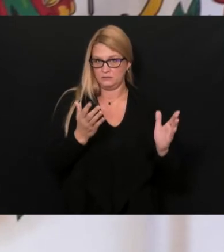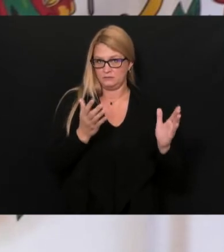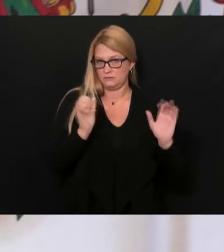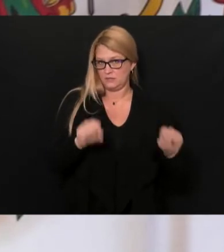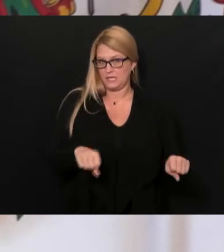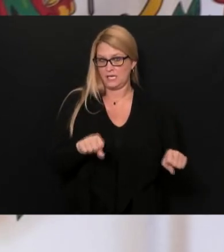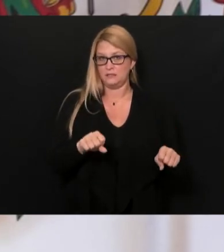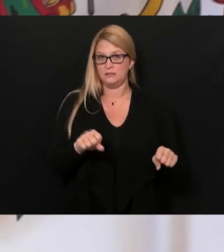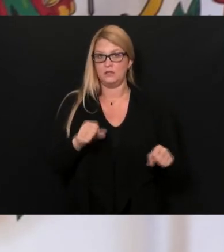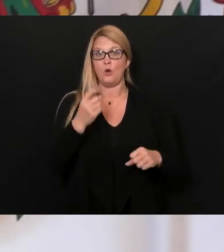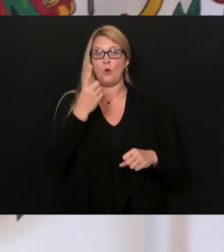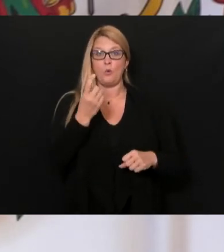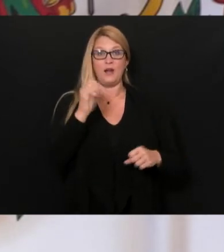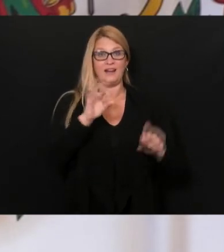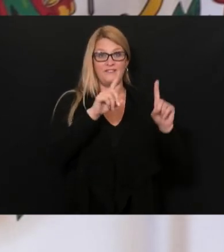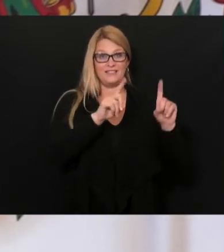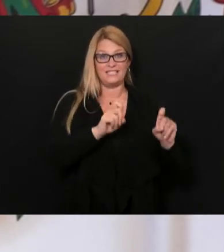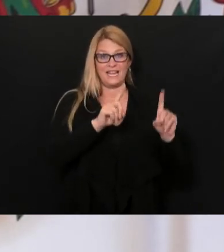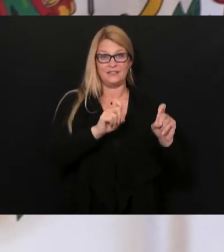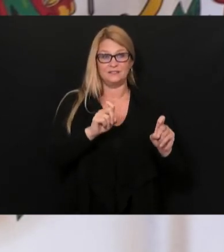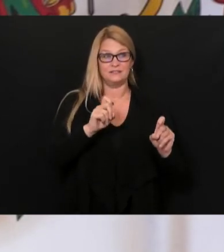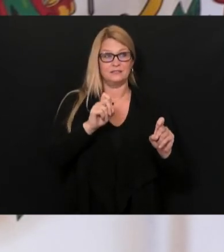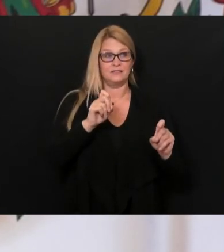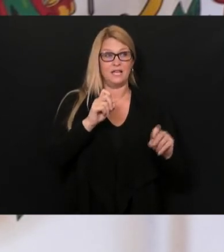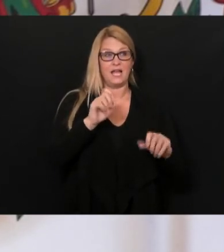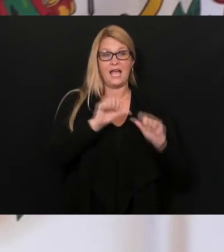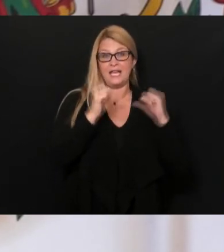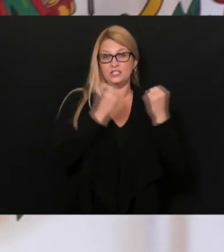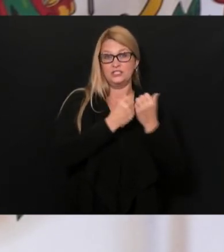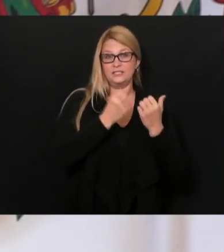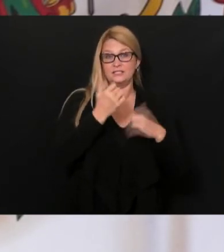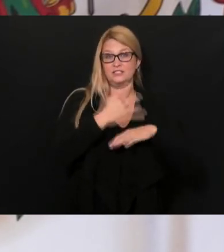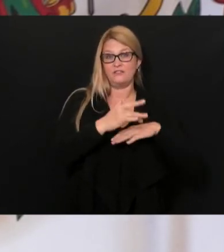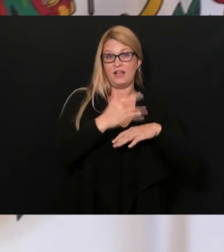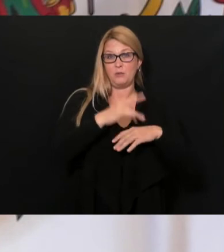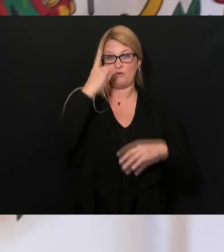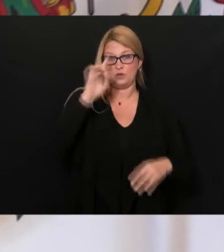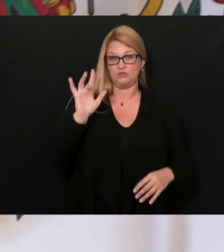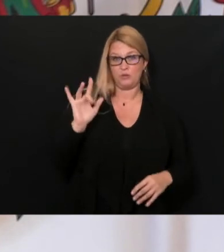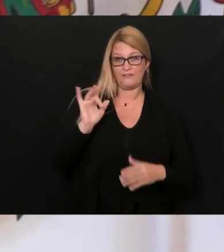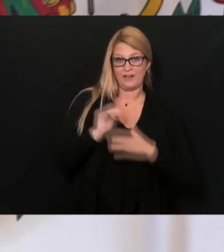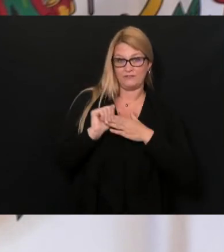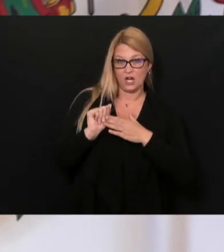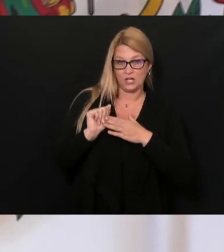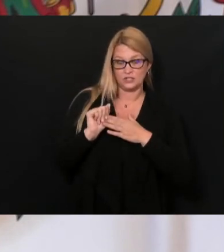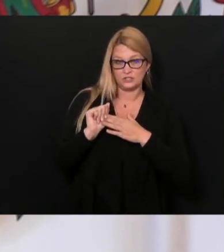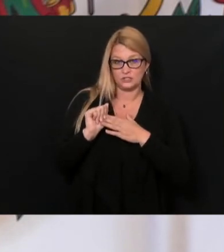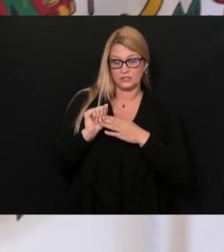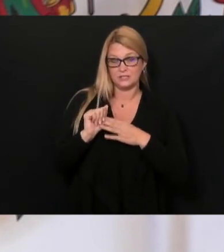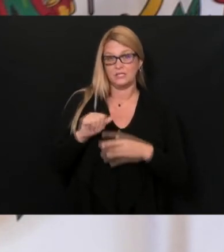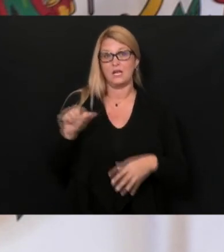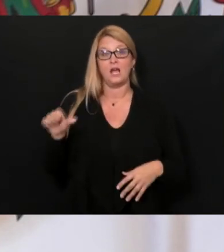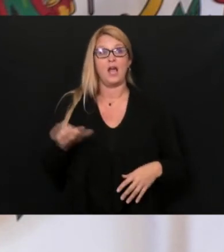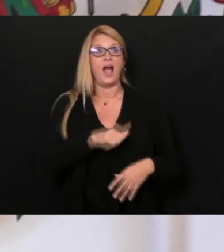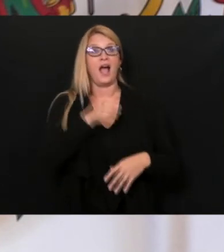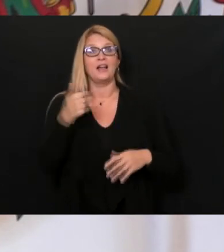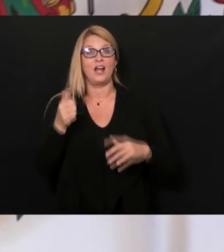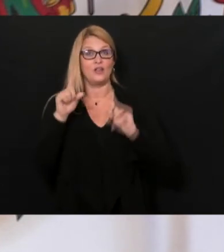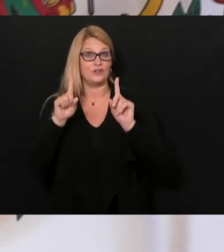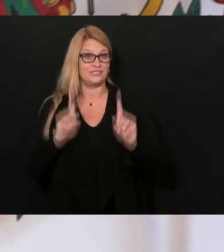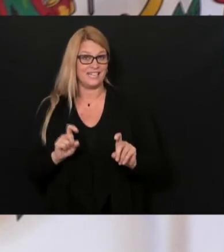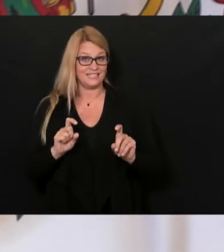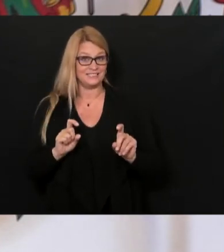agencies is offering this test for $25, to be able to do it on that basis. There is another test